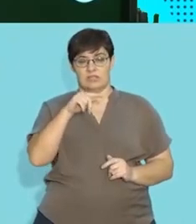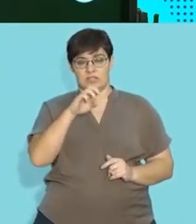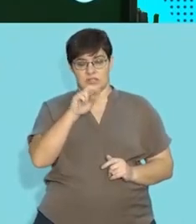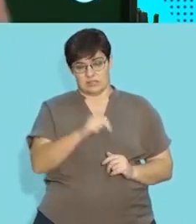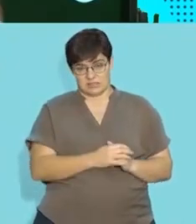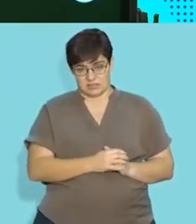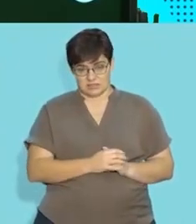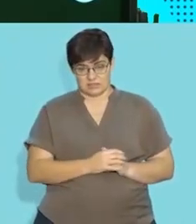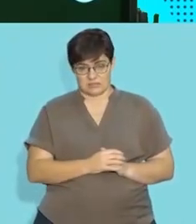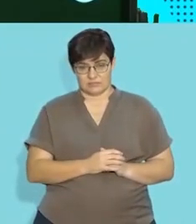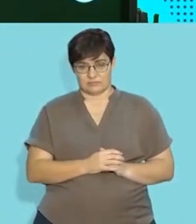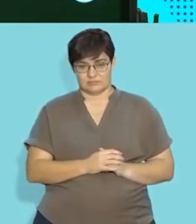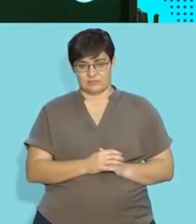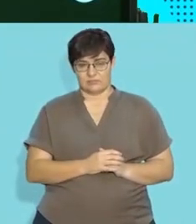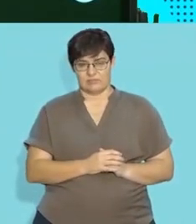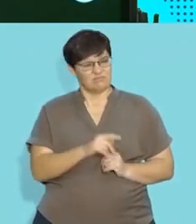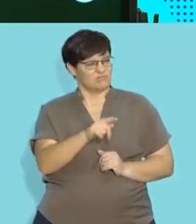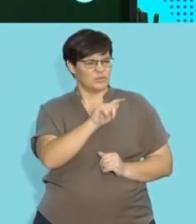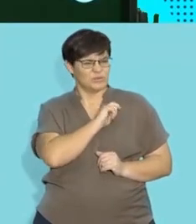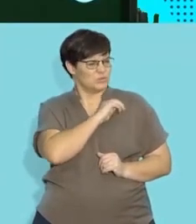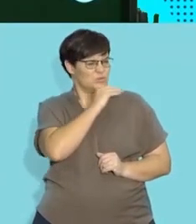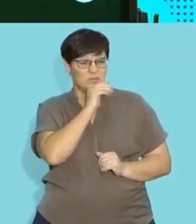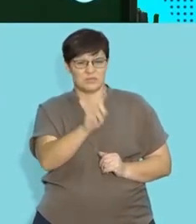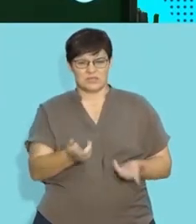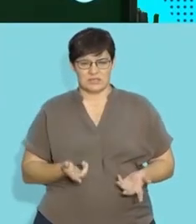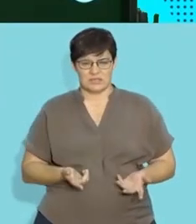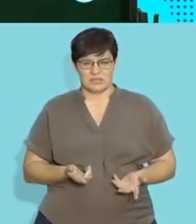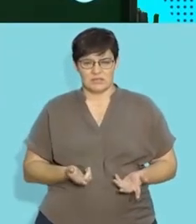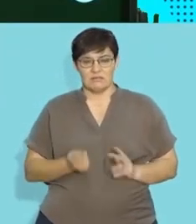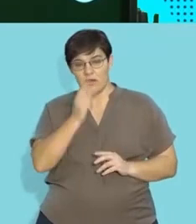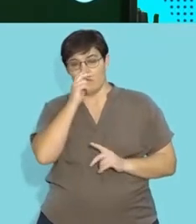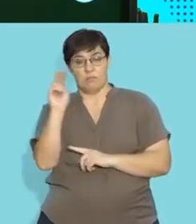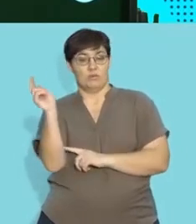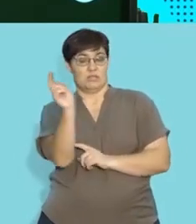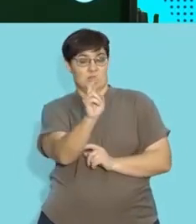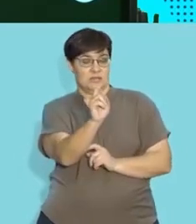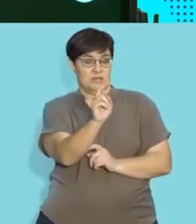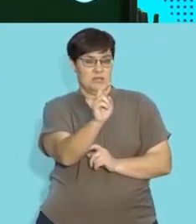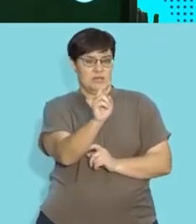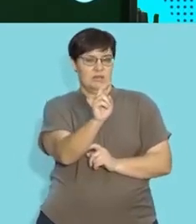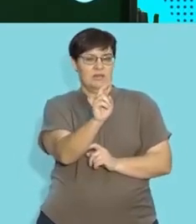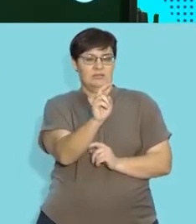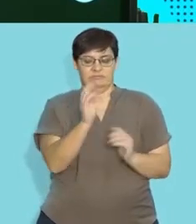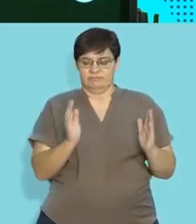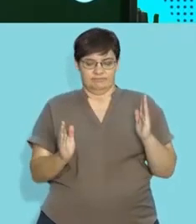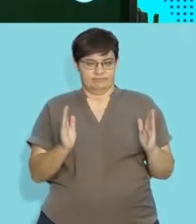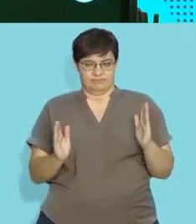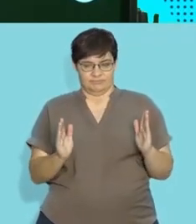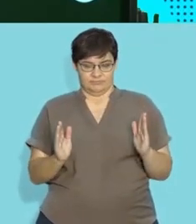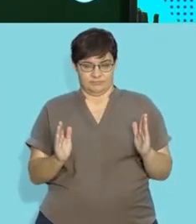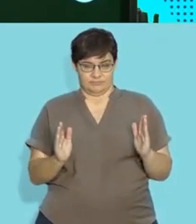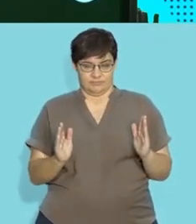And what does extrapolate really mean? If we're predicting outside the given range,